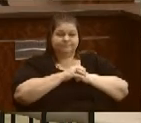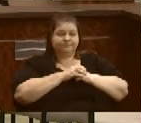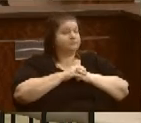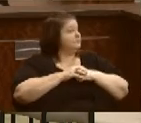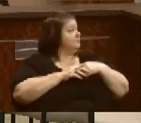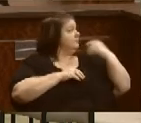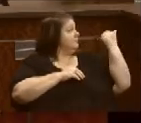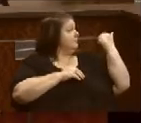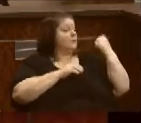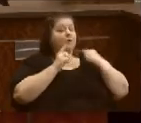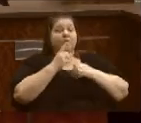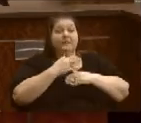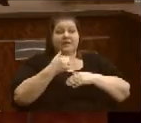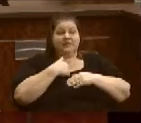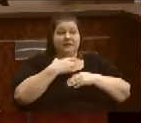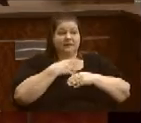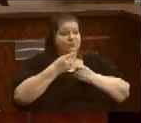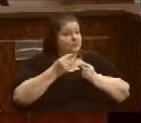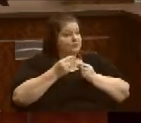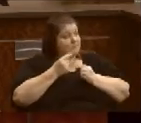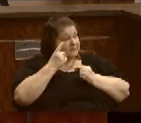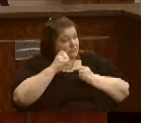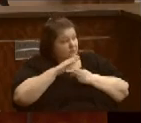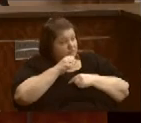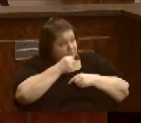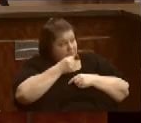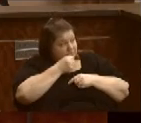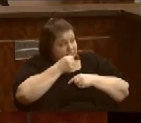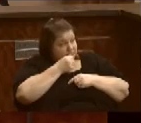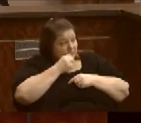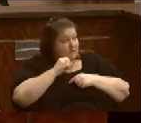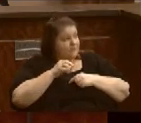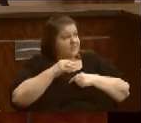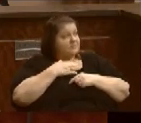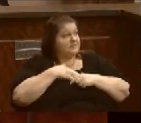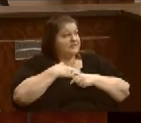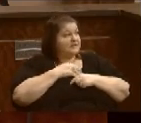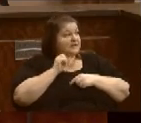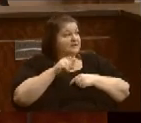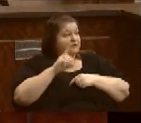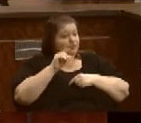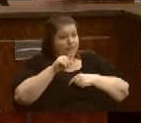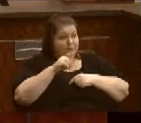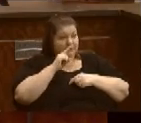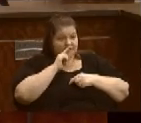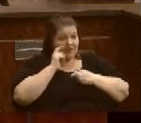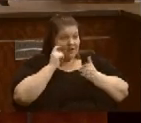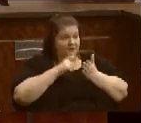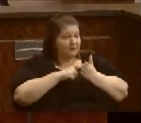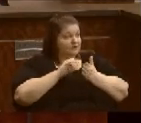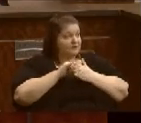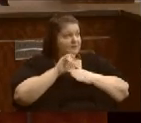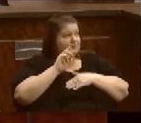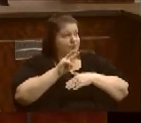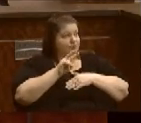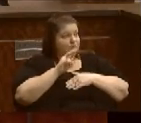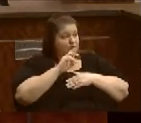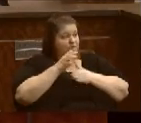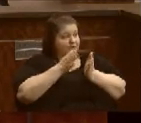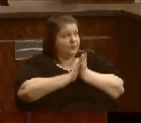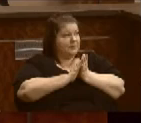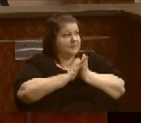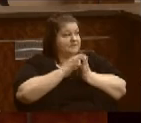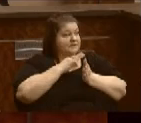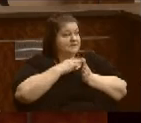I'd like to do, sir, just because your microphone was off, and ask you the question again, do you acknowledge the two requests that the staff has made